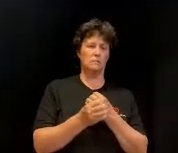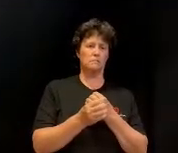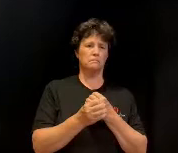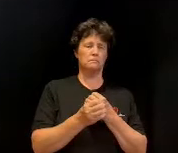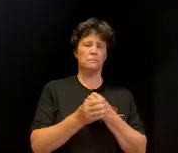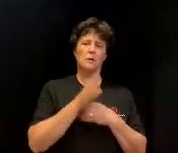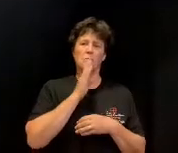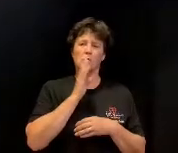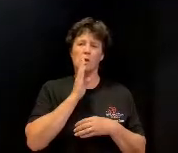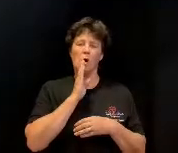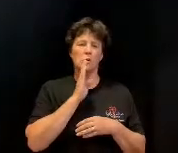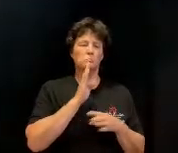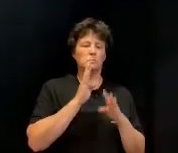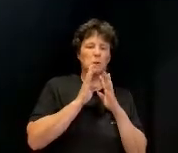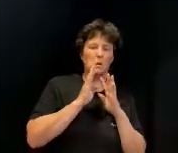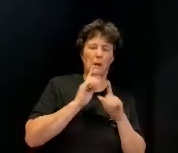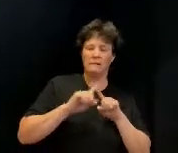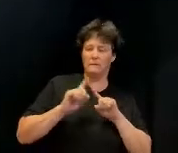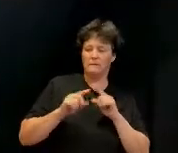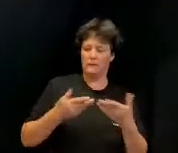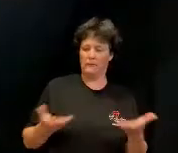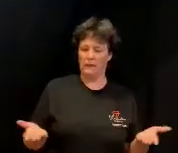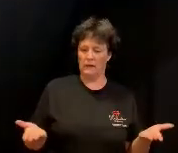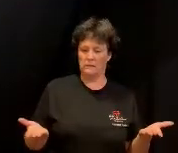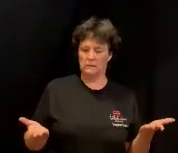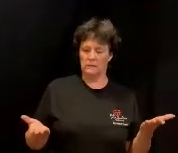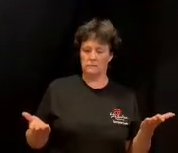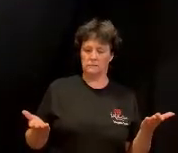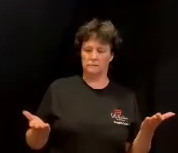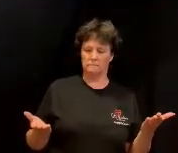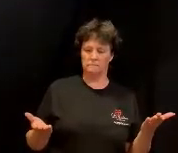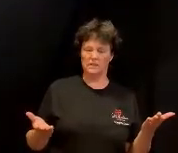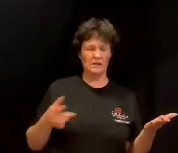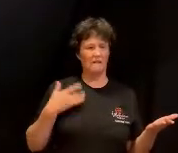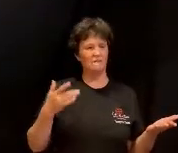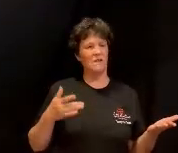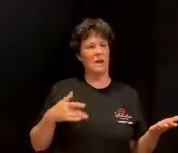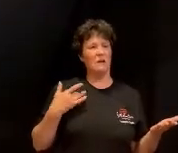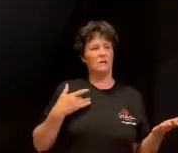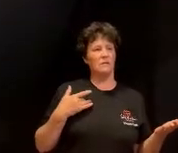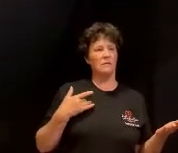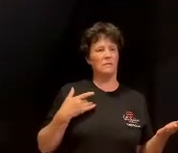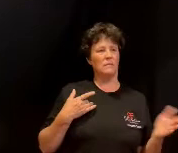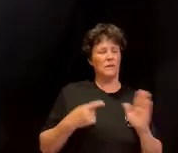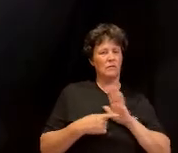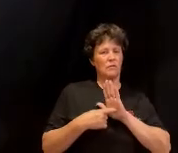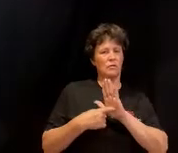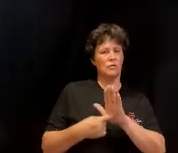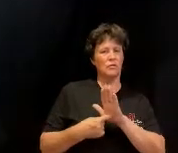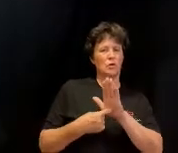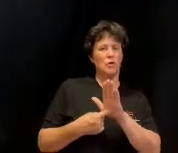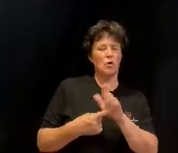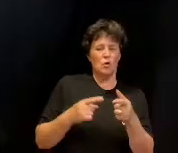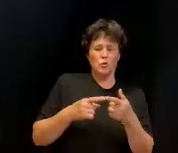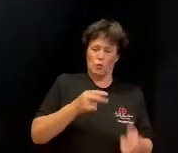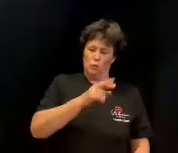here, and they just talked about how their whole, like, the exposure to religion they had.